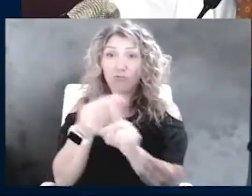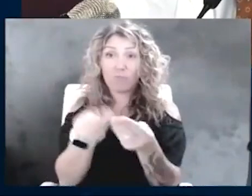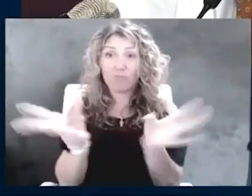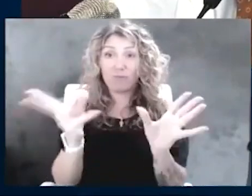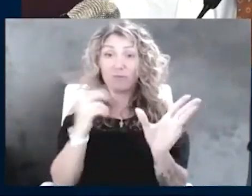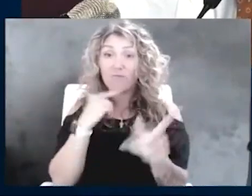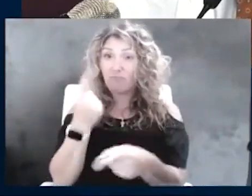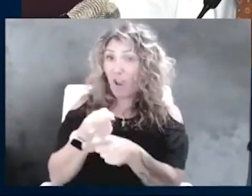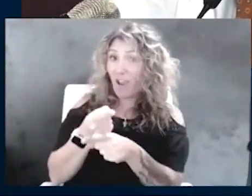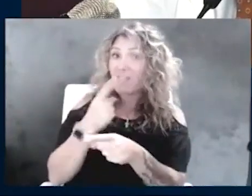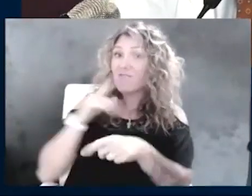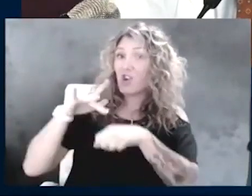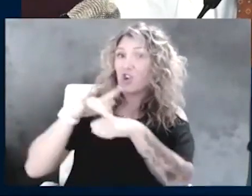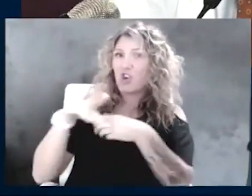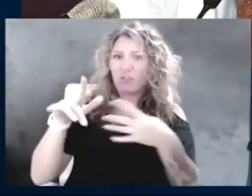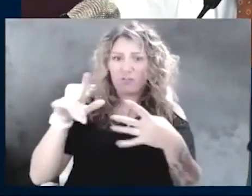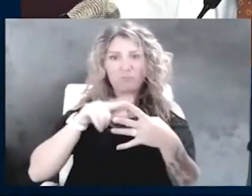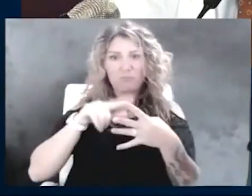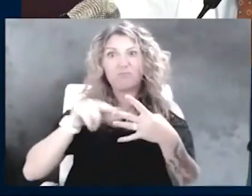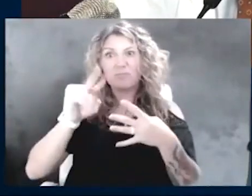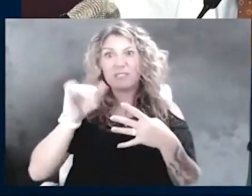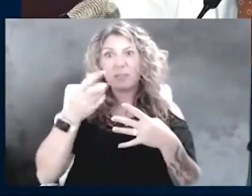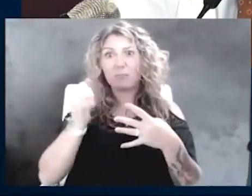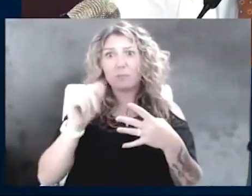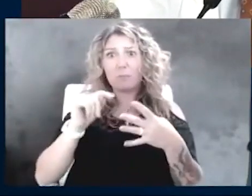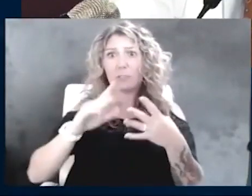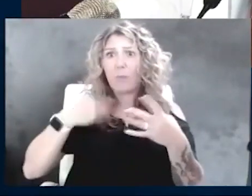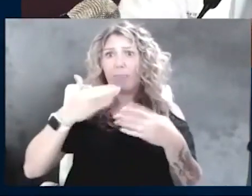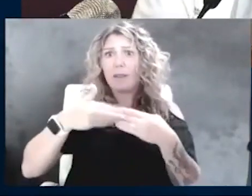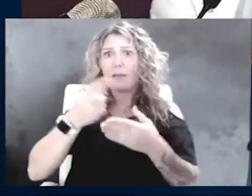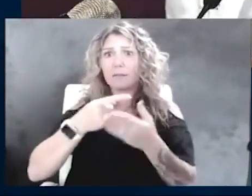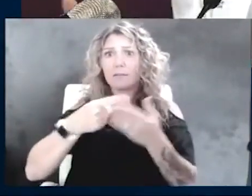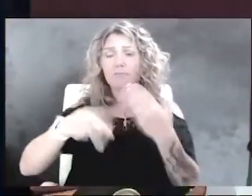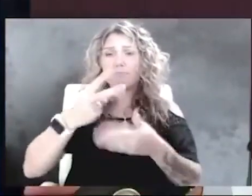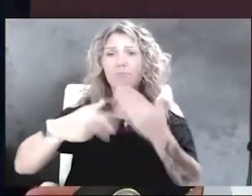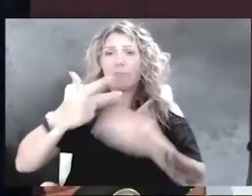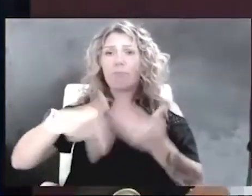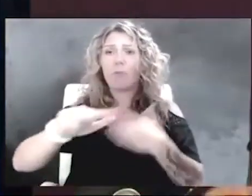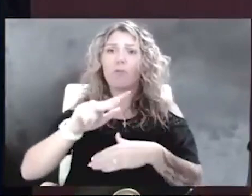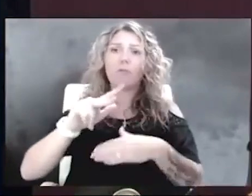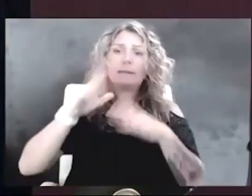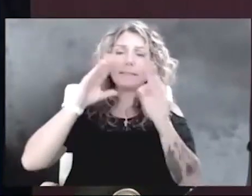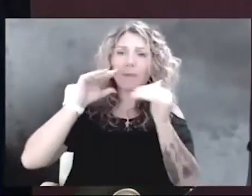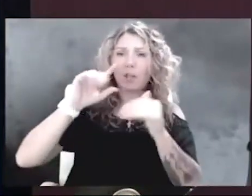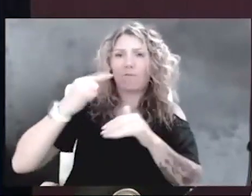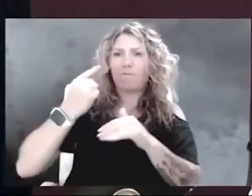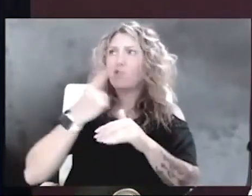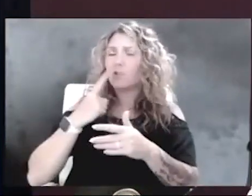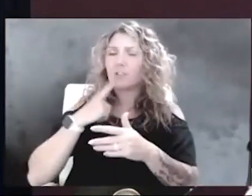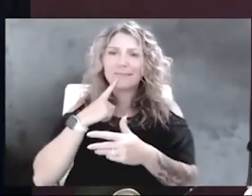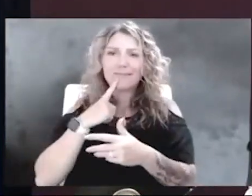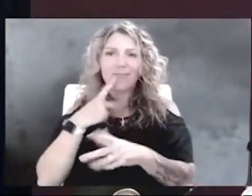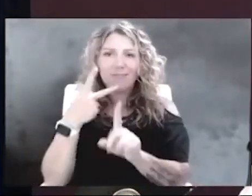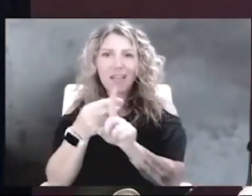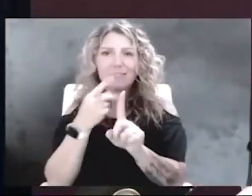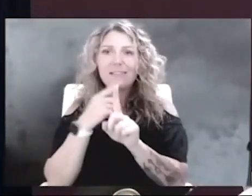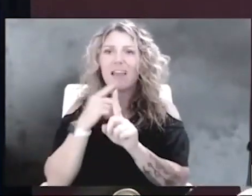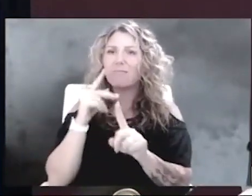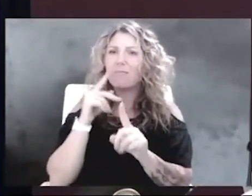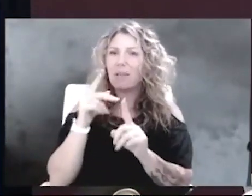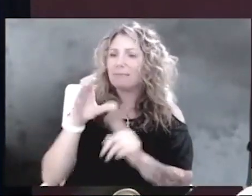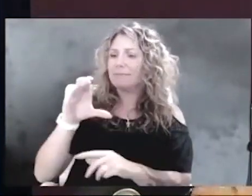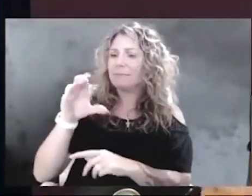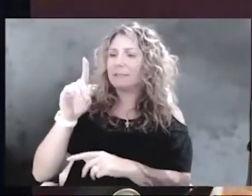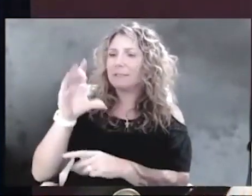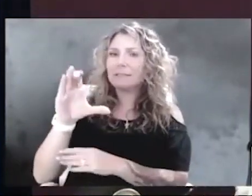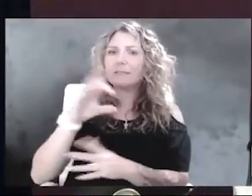part of September. Sometime in the next couple of weeks, we expect to start getting our first vaccinations. I've been looking at the MMWR or the CDC websites to look and see what's the flu report, and it's